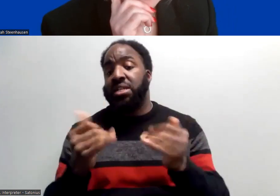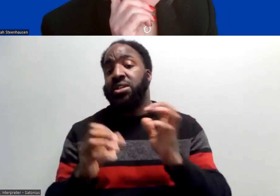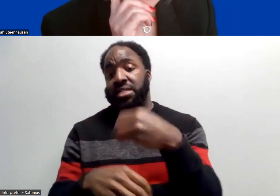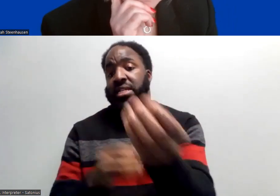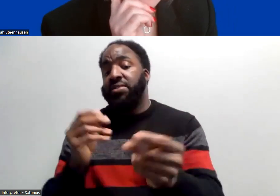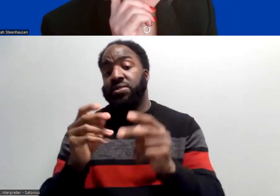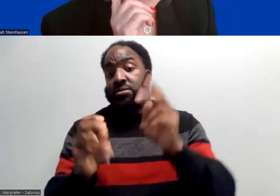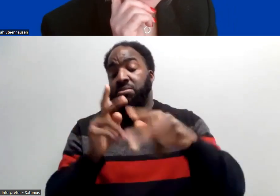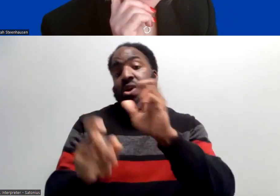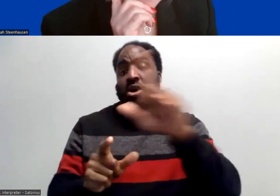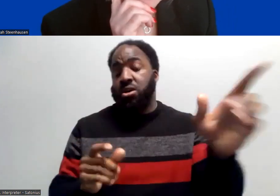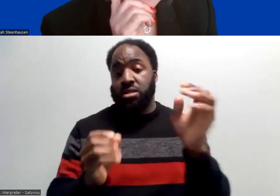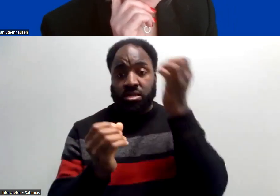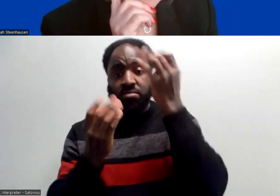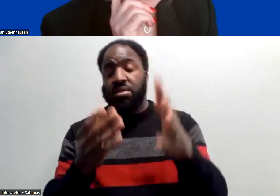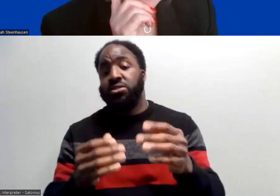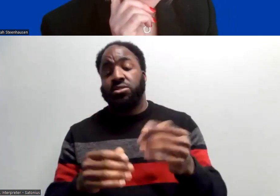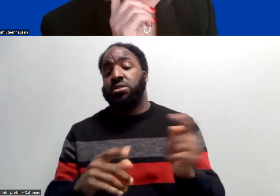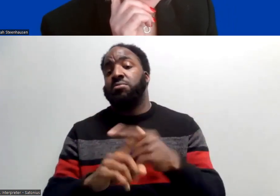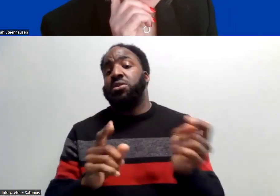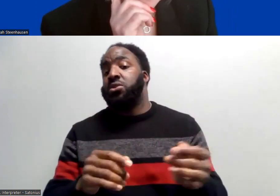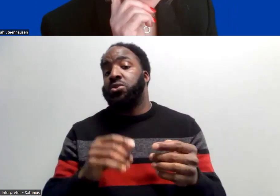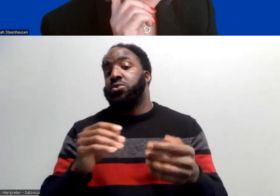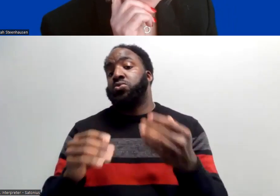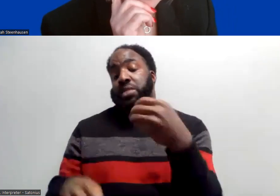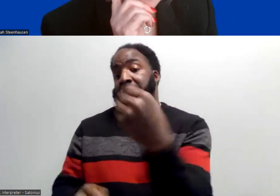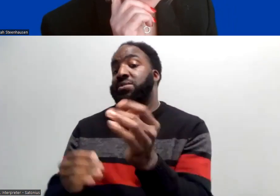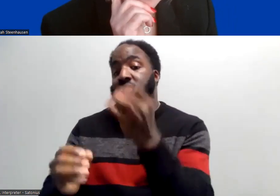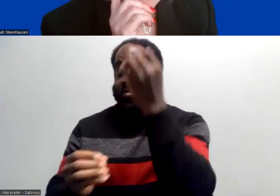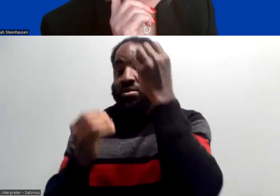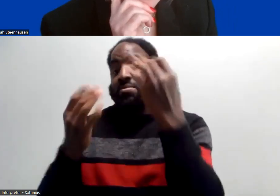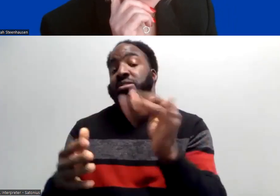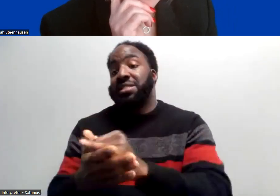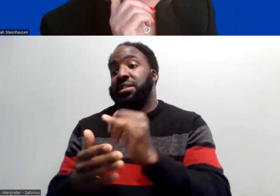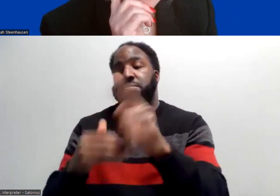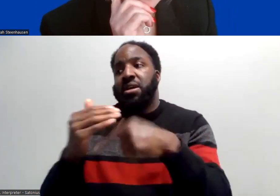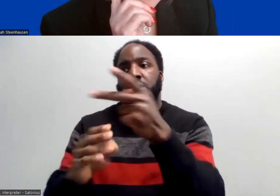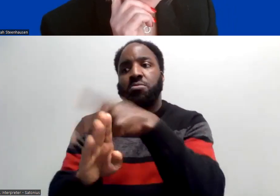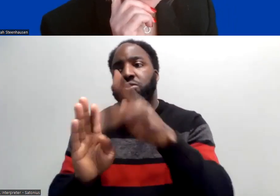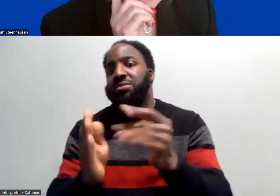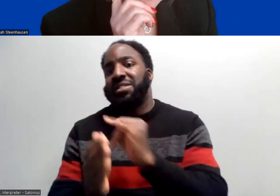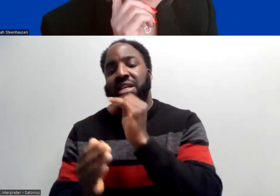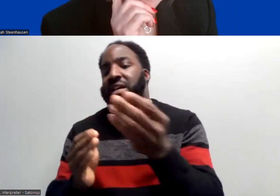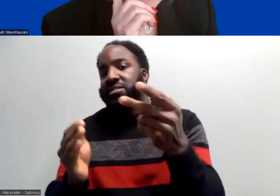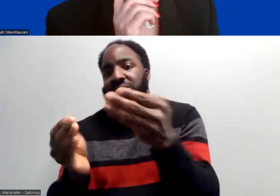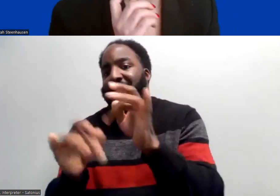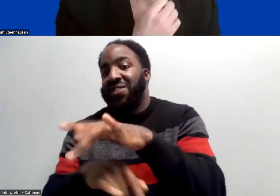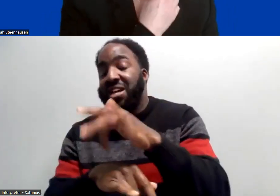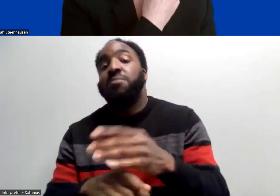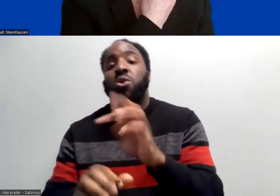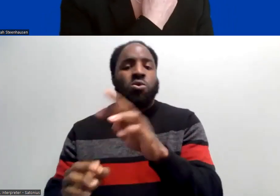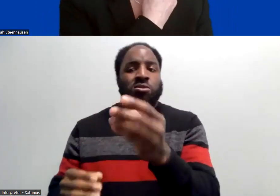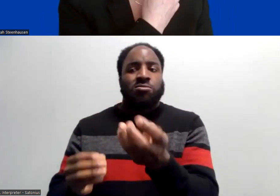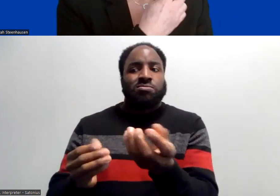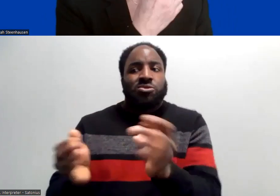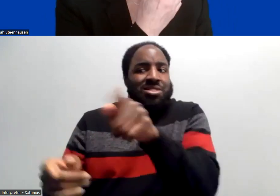information in the world, but we'd be giving them often information about programs that aren't actually available to them because they can't afford it or there's not capacity in the system to serve